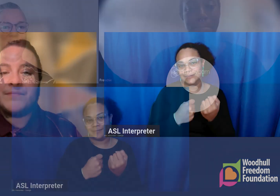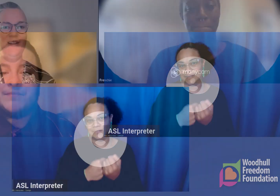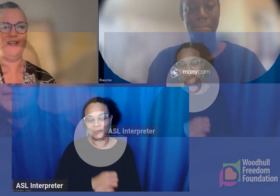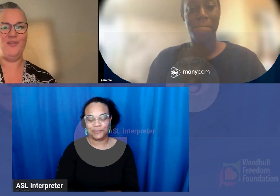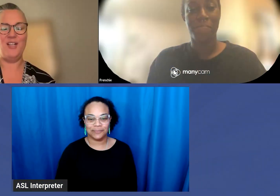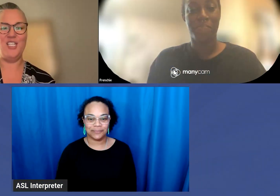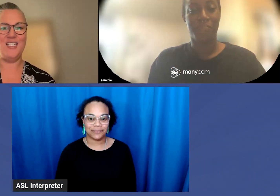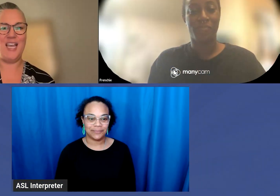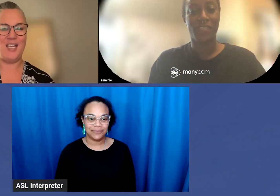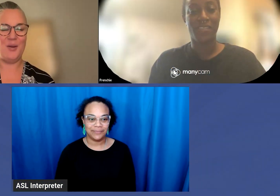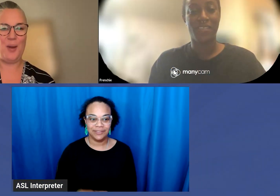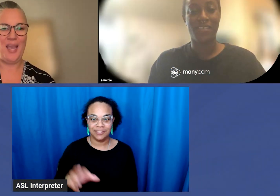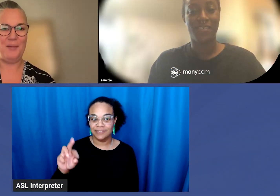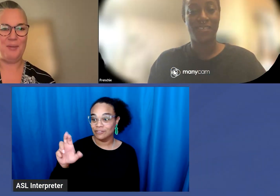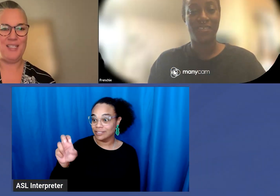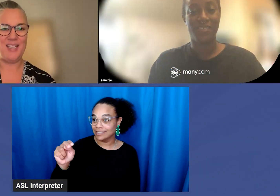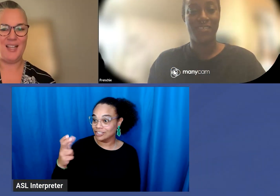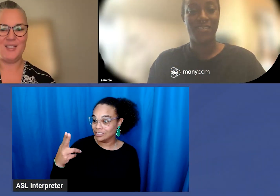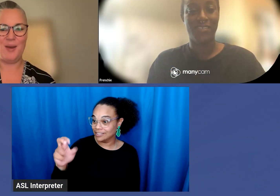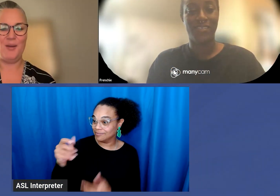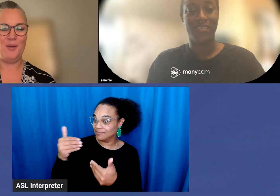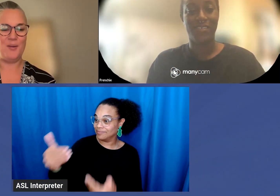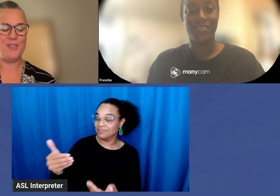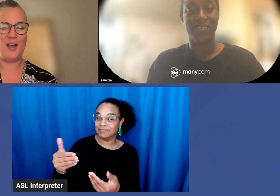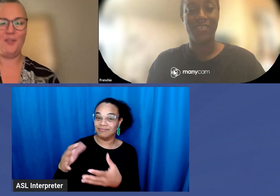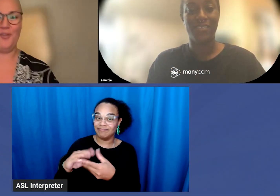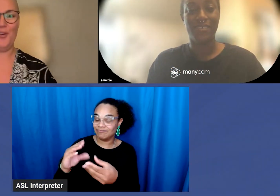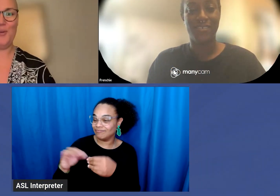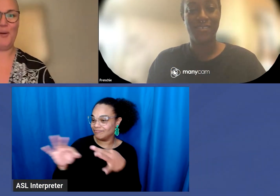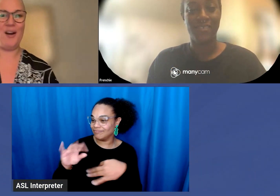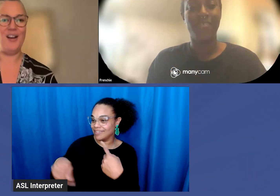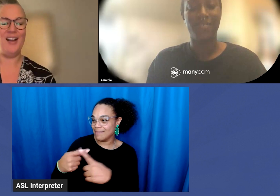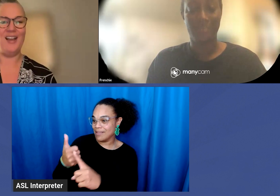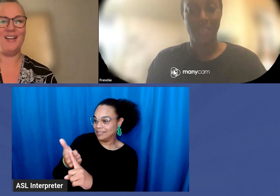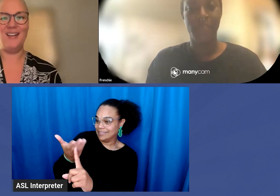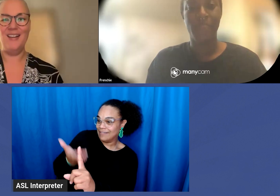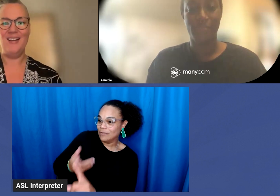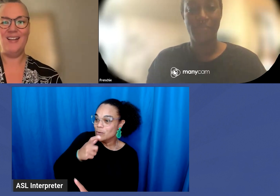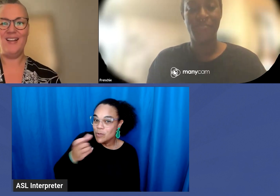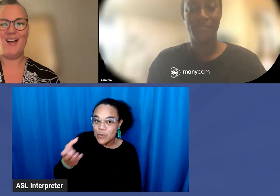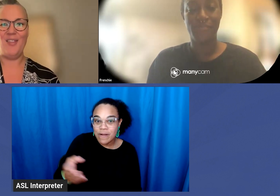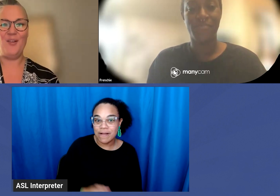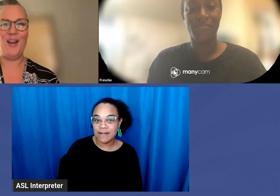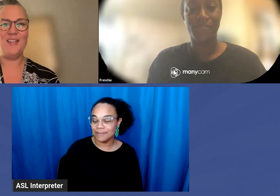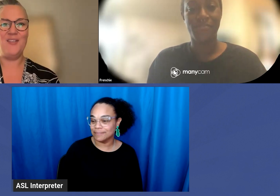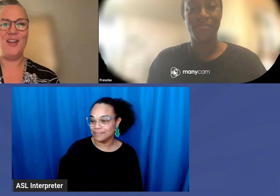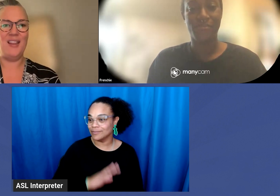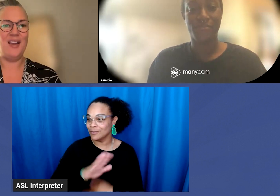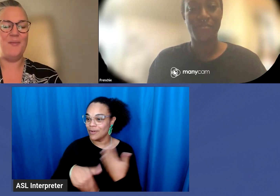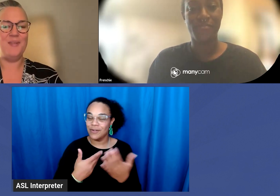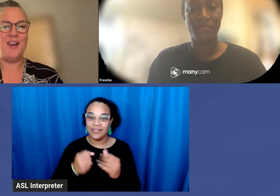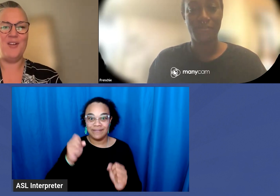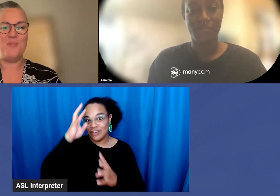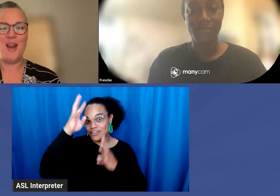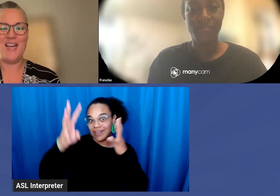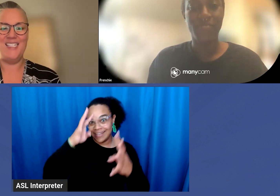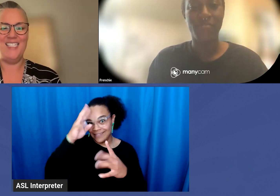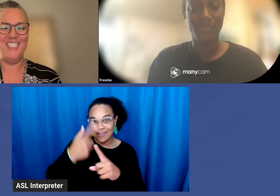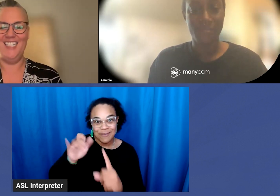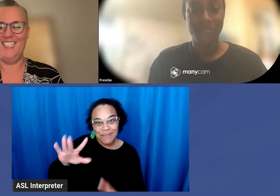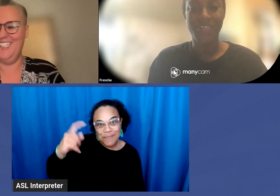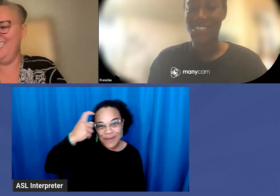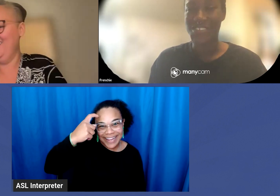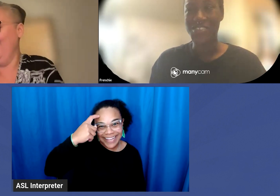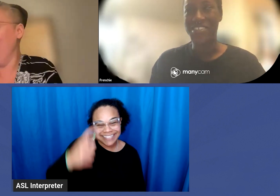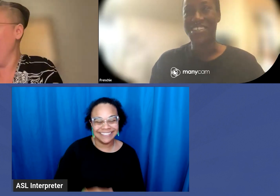So, Frenchie, take it away. Please tell us about yourself, who you are, and all the creativity that comes out of your